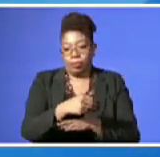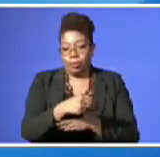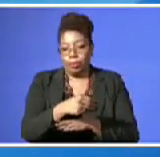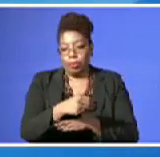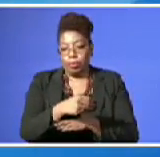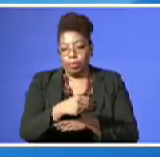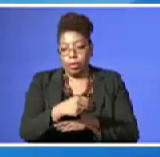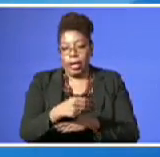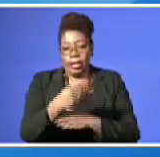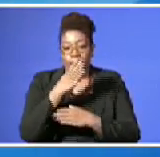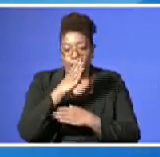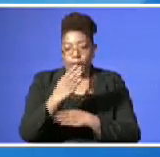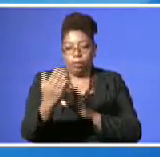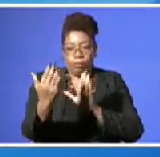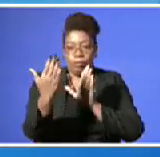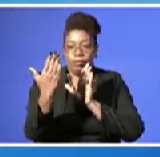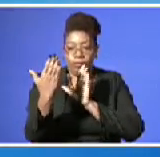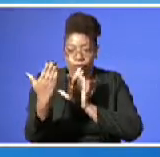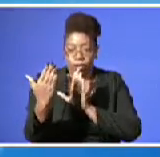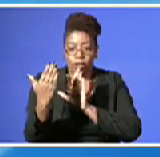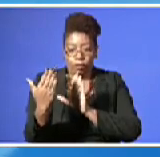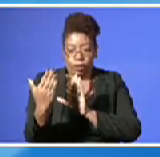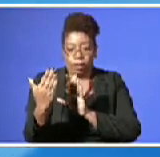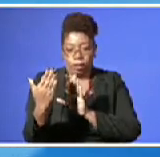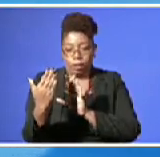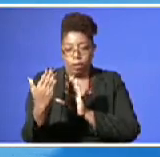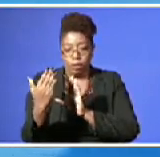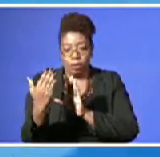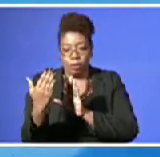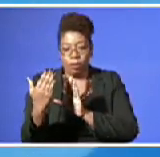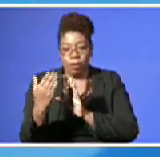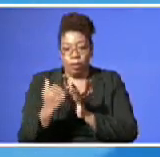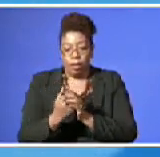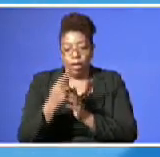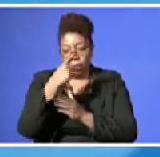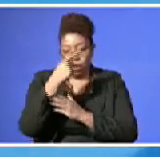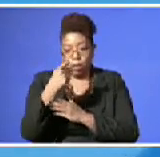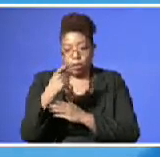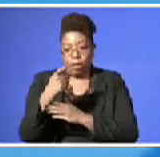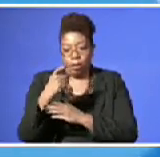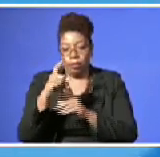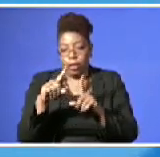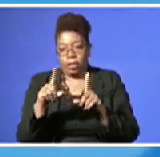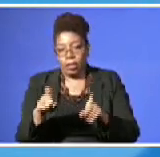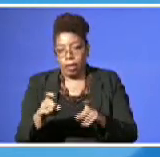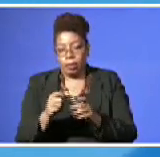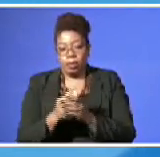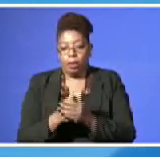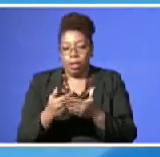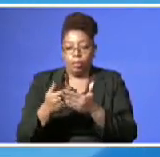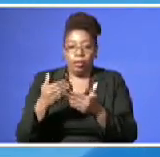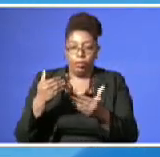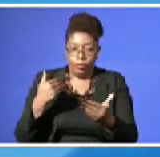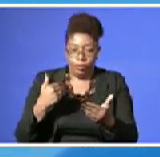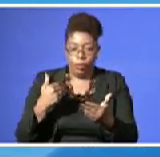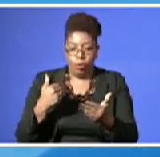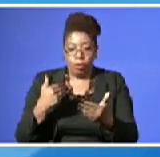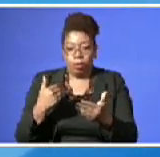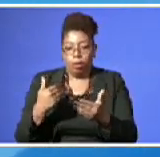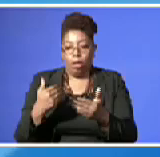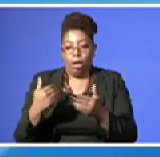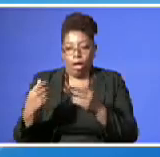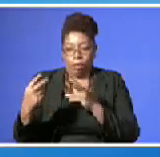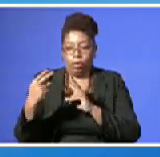having the face-to-face operations with it in regards to exams. We would prefer at this time probably virtually,